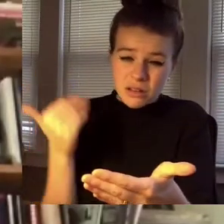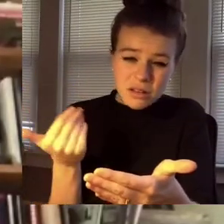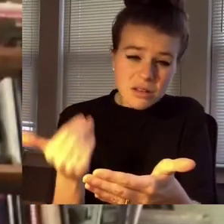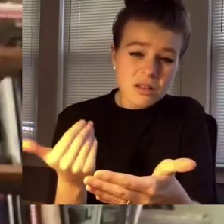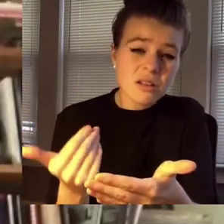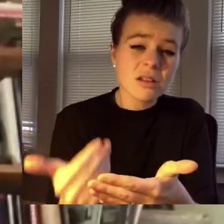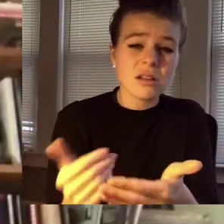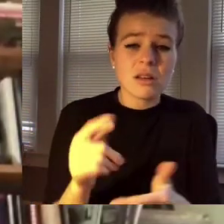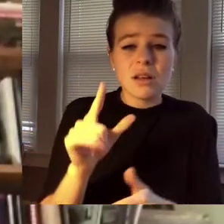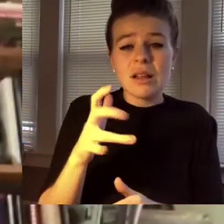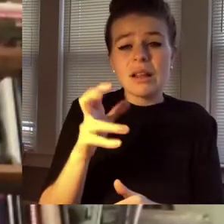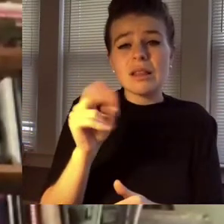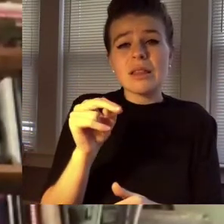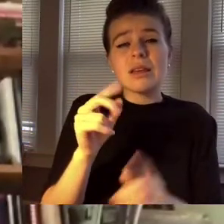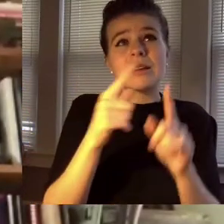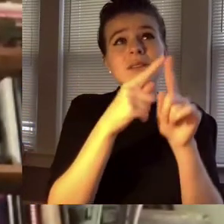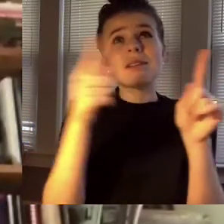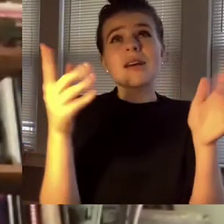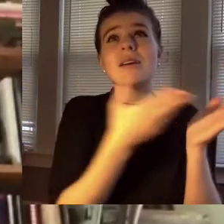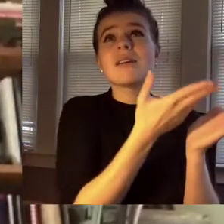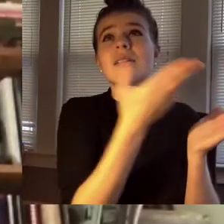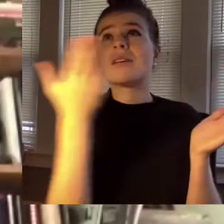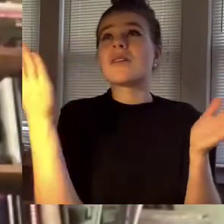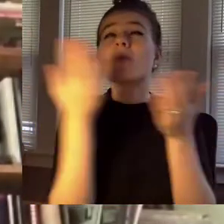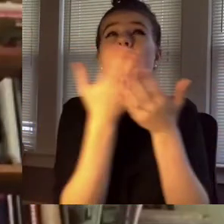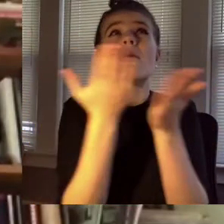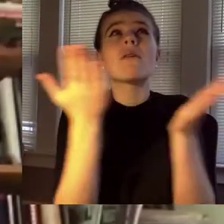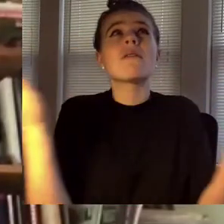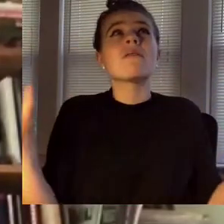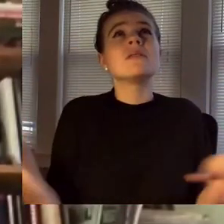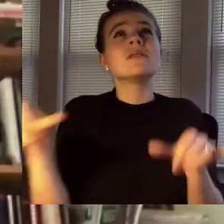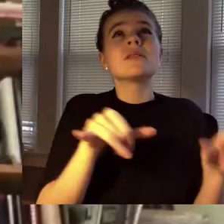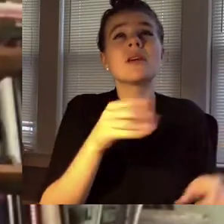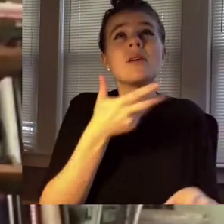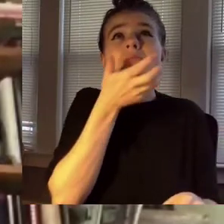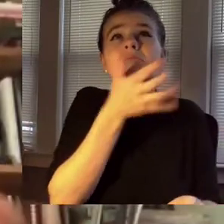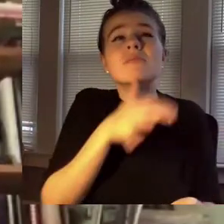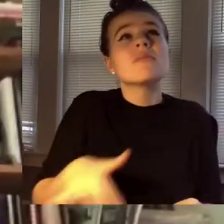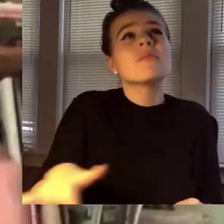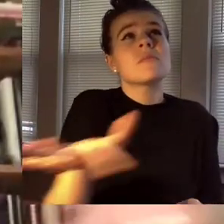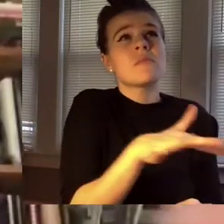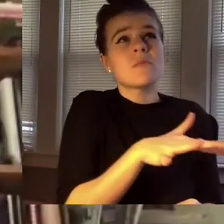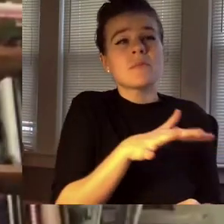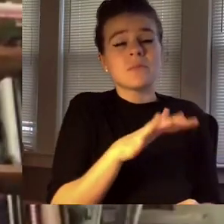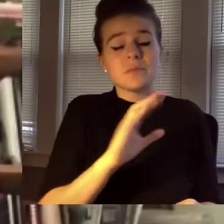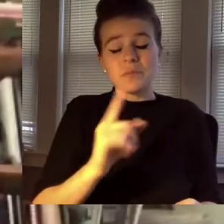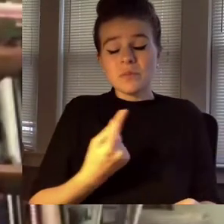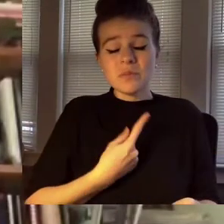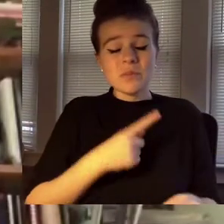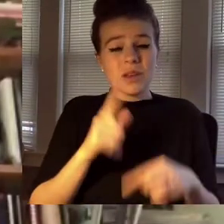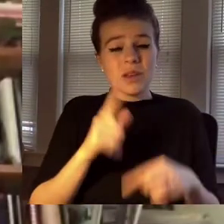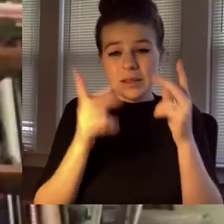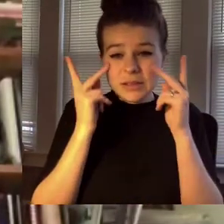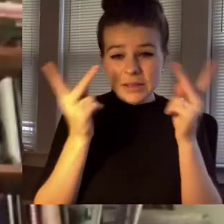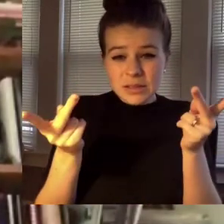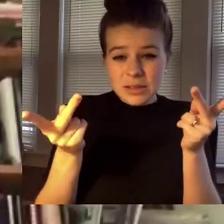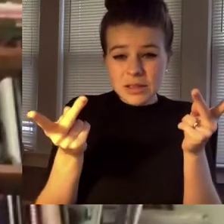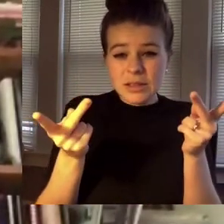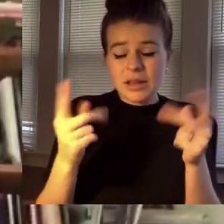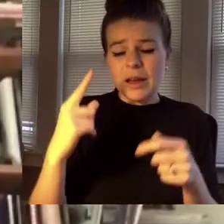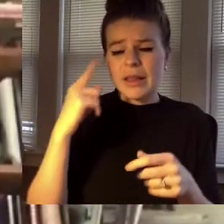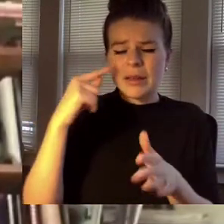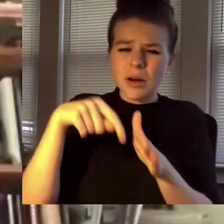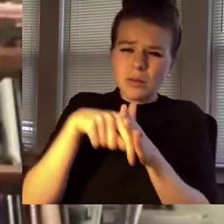Lincoln's skies are wide as the prairie. The naked eye cannot see the limits of this gloom. I think of this novel of deep silence as a